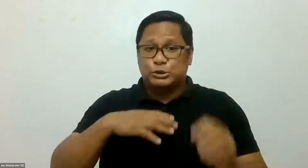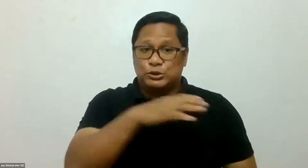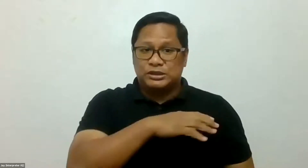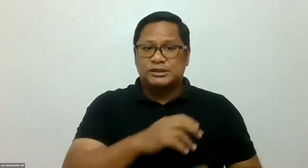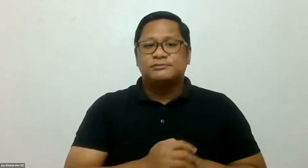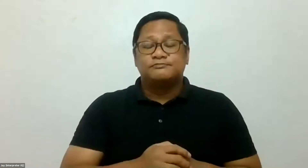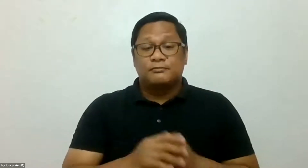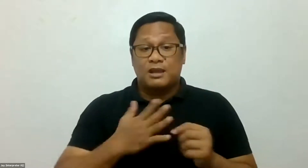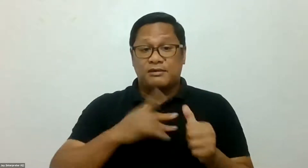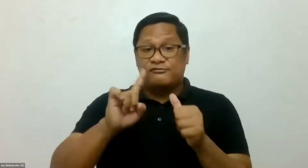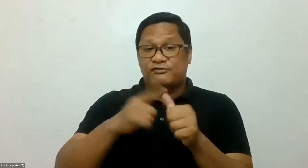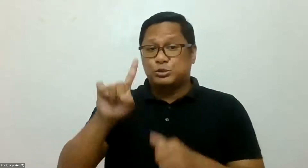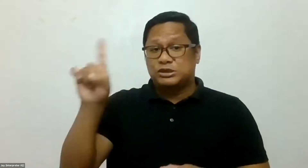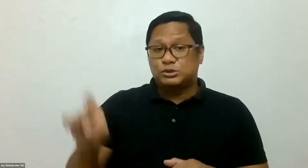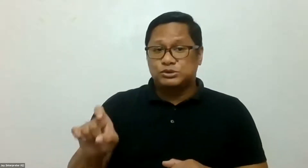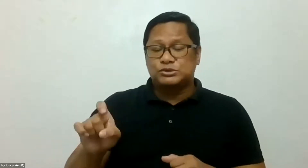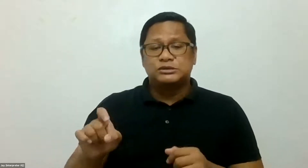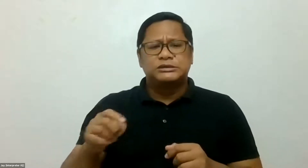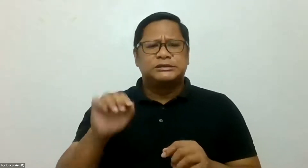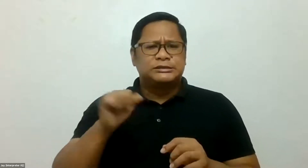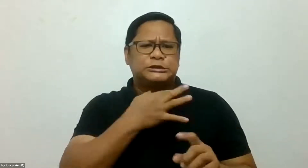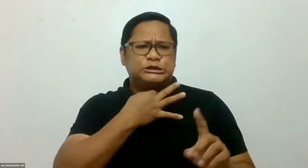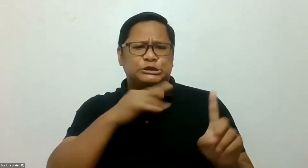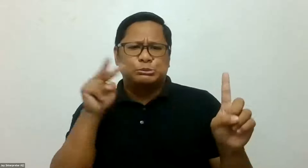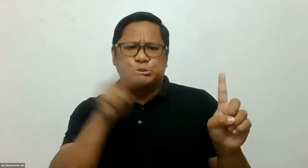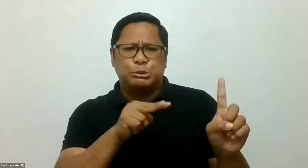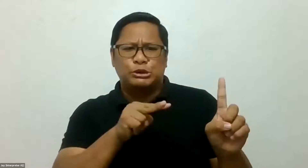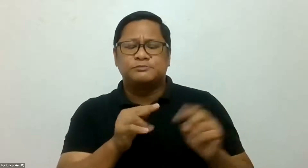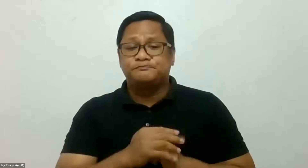My first question is actually an interesting point that